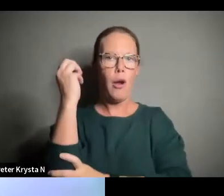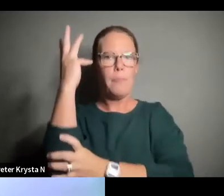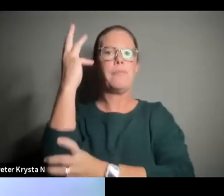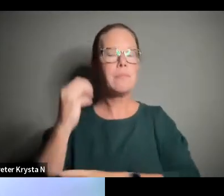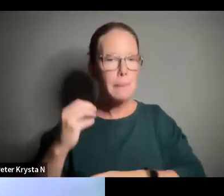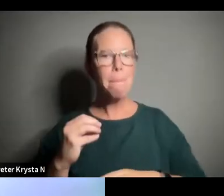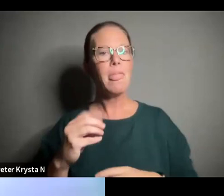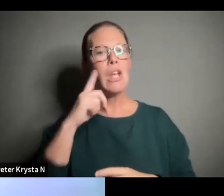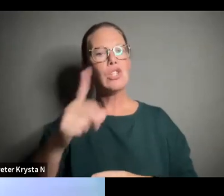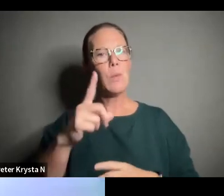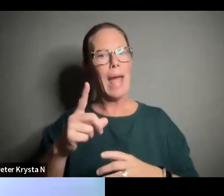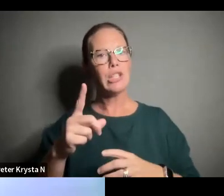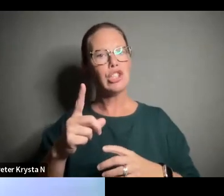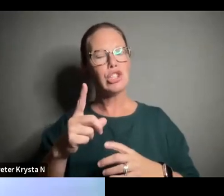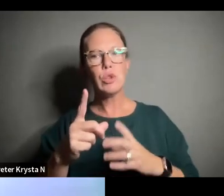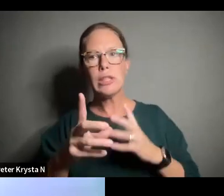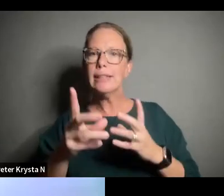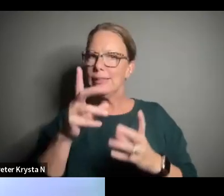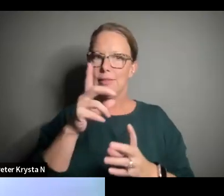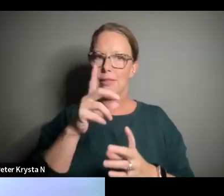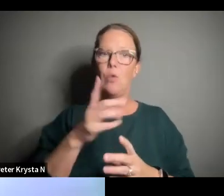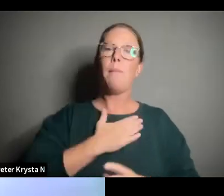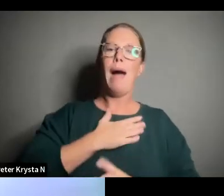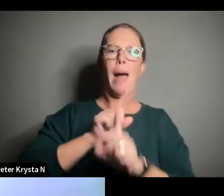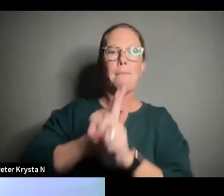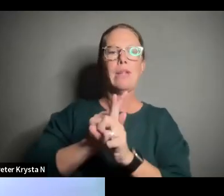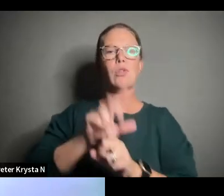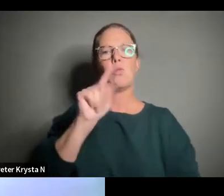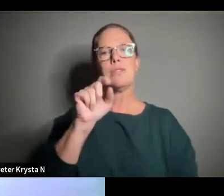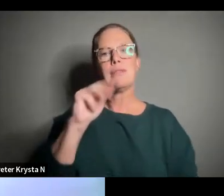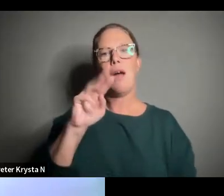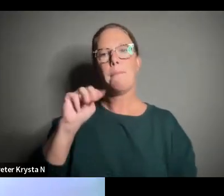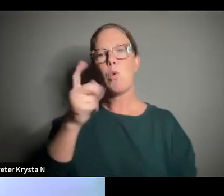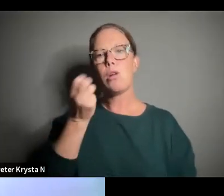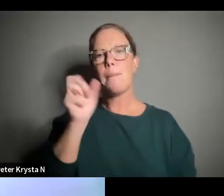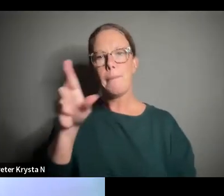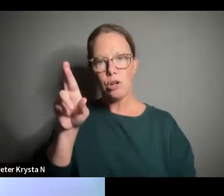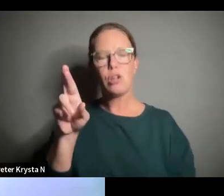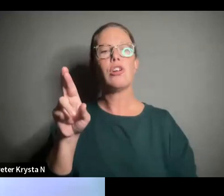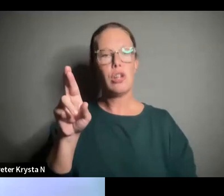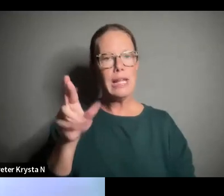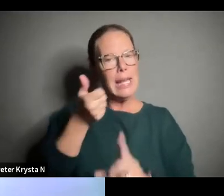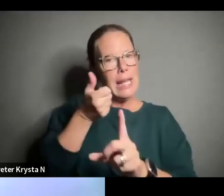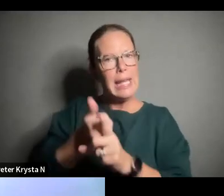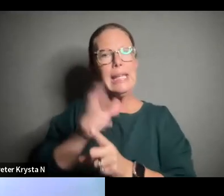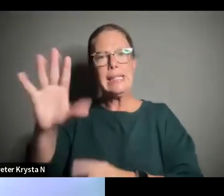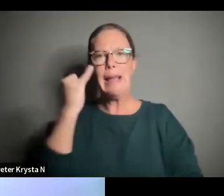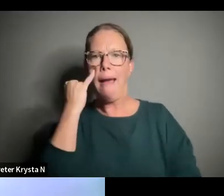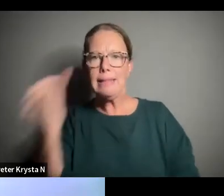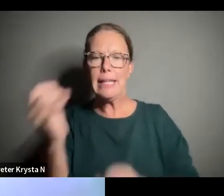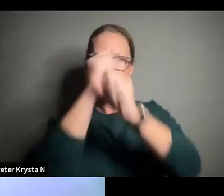the infrastructure at Case well before me. And my mentor was Tom Mortimer, who actually really had the idea for this. And I was kind